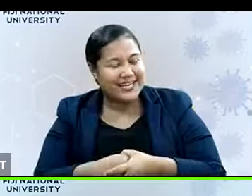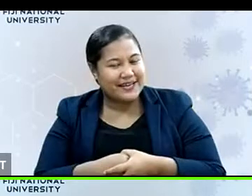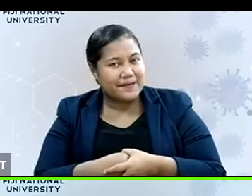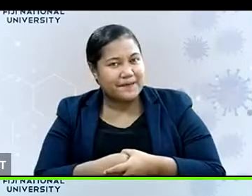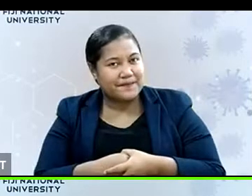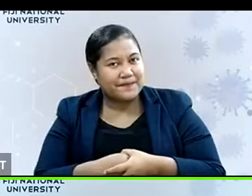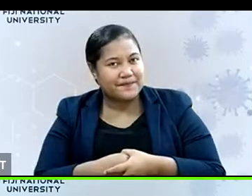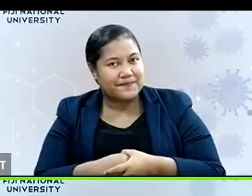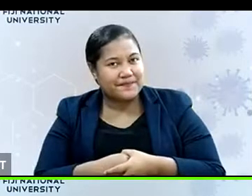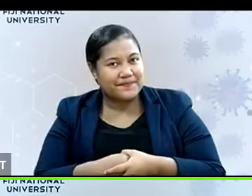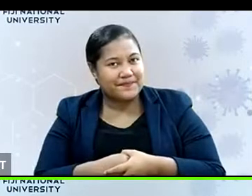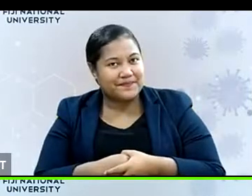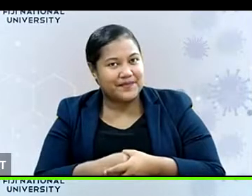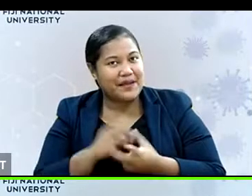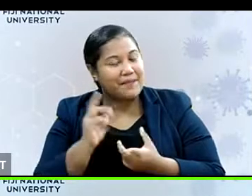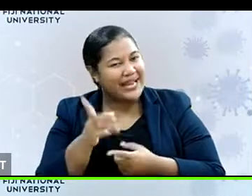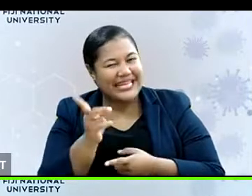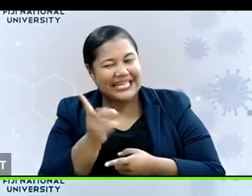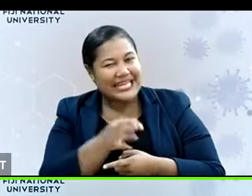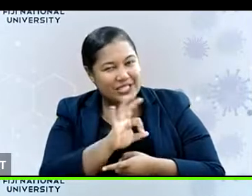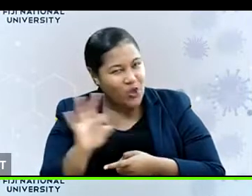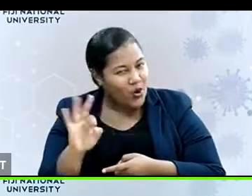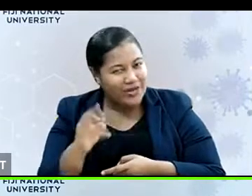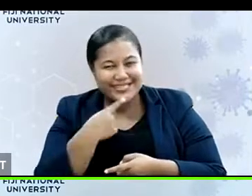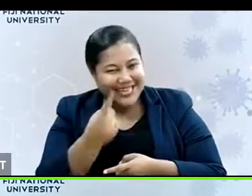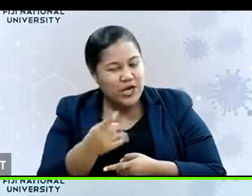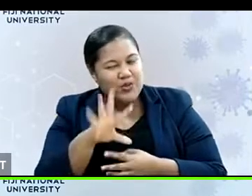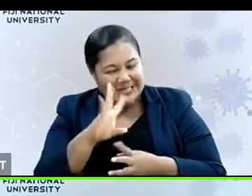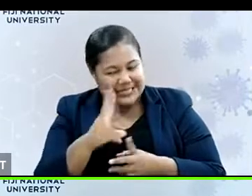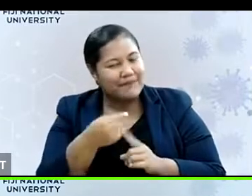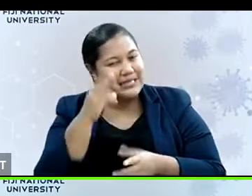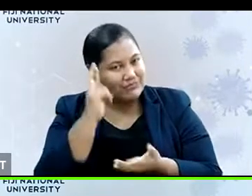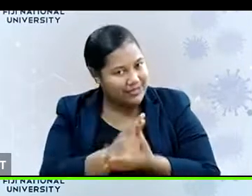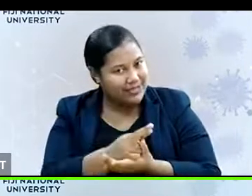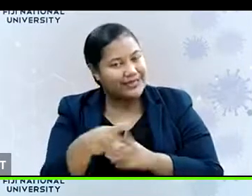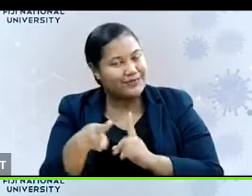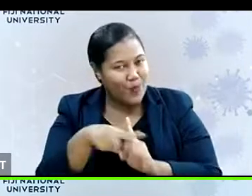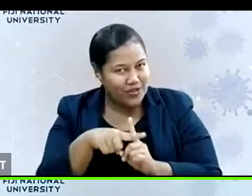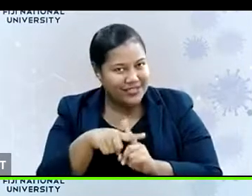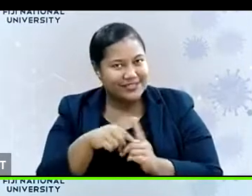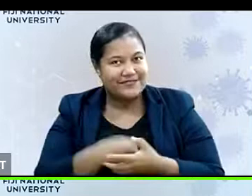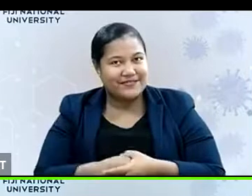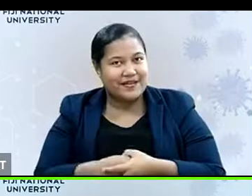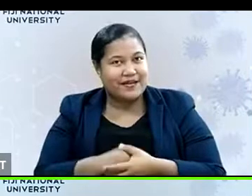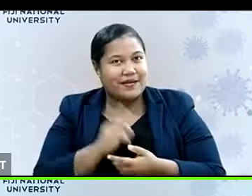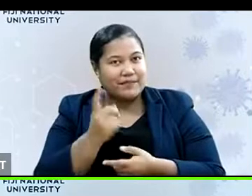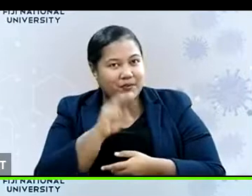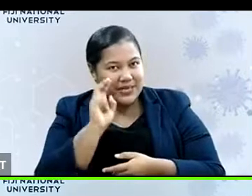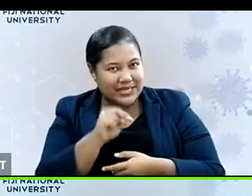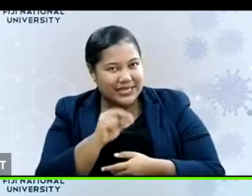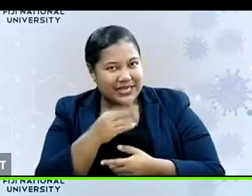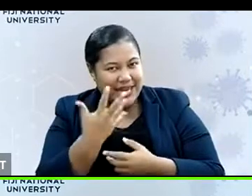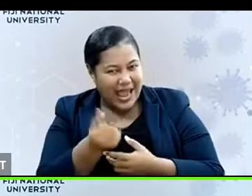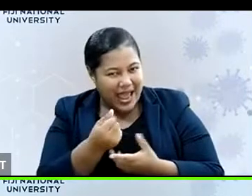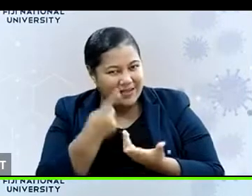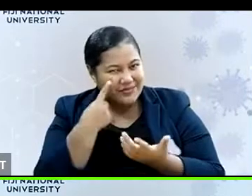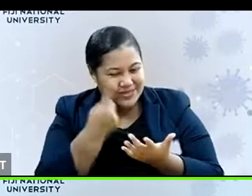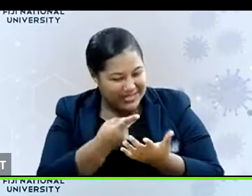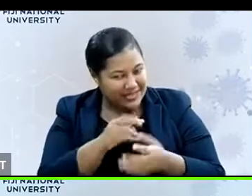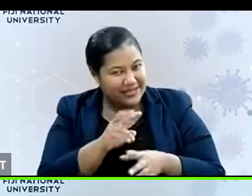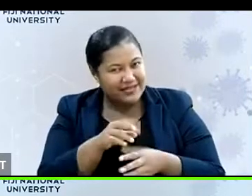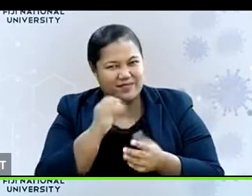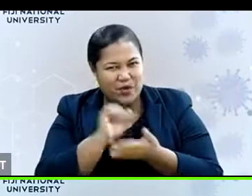but it doesn't tell you necessarily that someone's infectious. That requires interpretation in light of the exposure history,